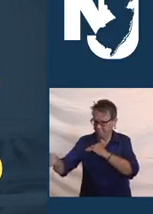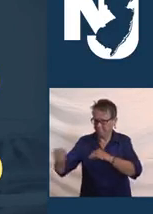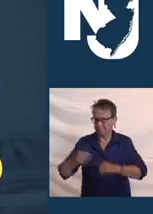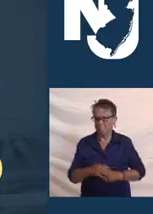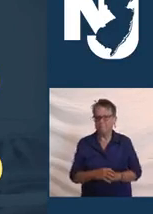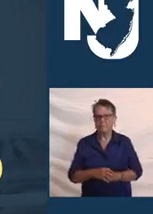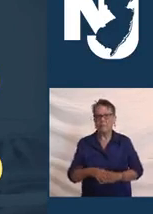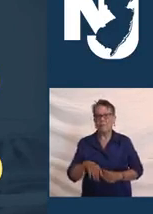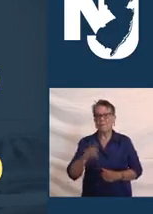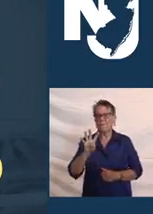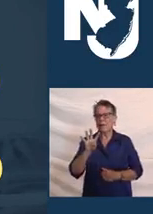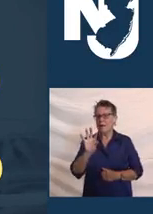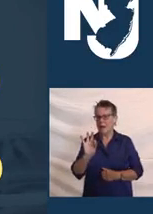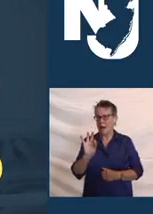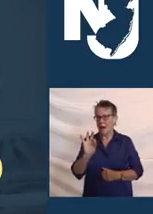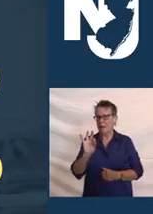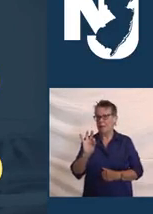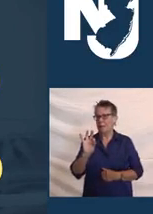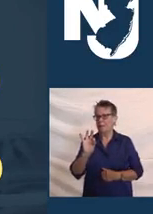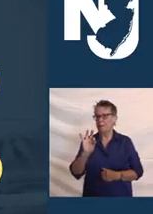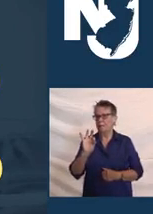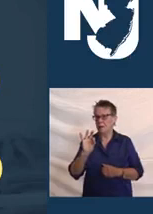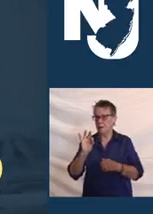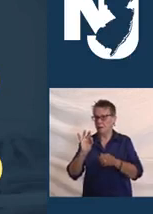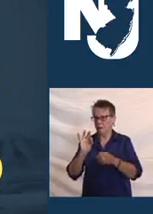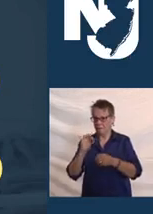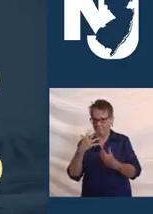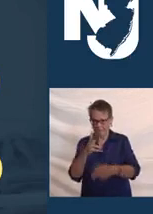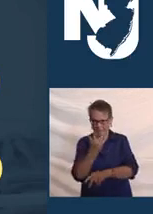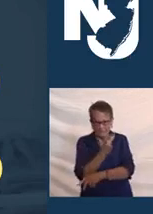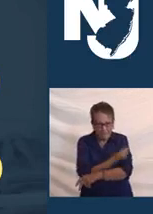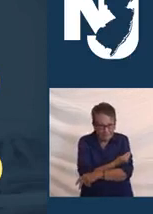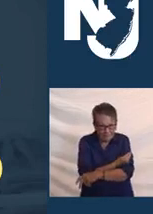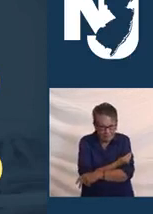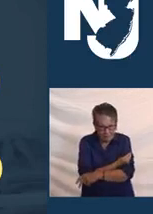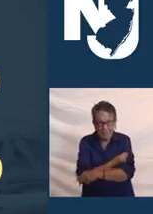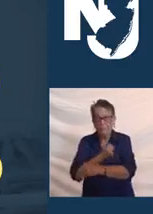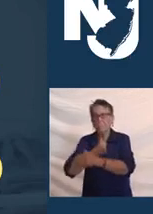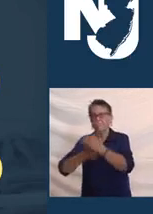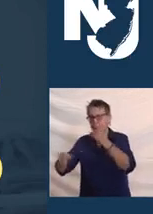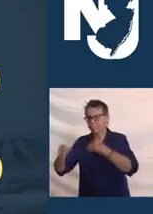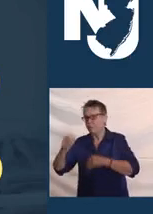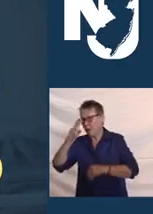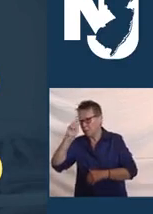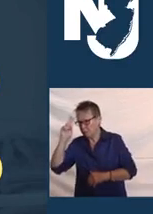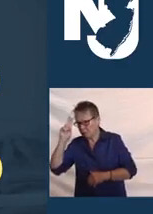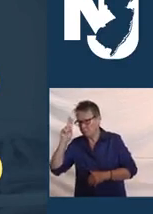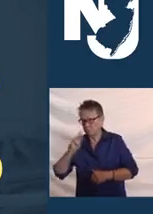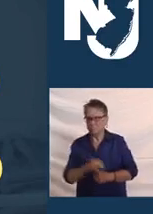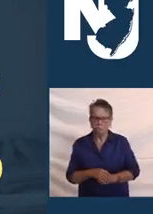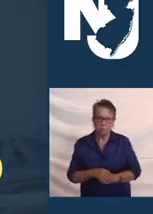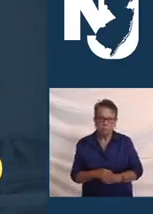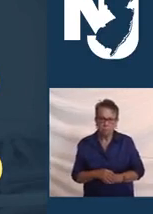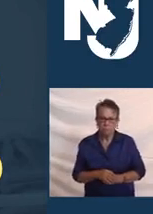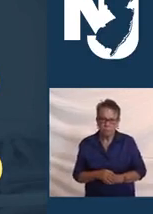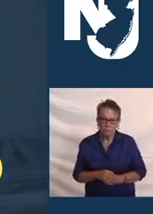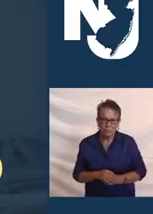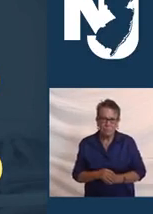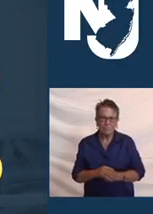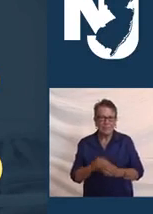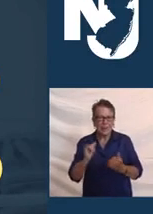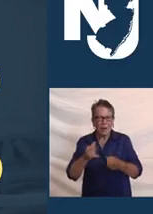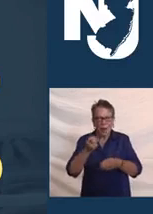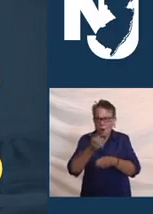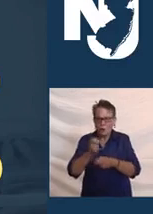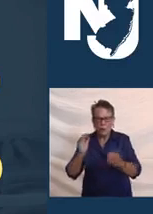individuals hospitalized due to COVID out of that total. Now, as was said before, this is a bit of apples and oranges given the differences